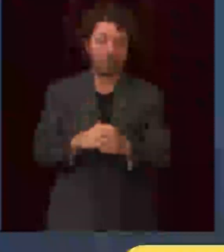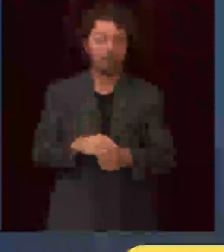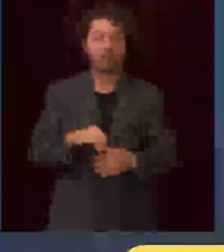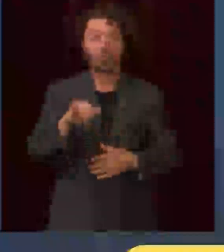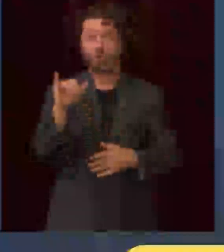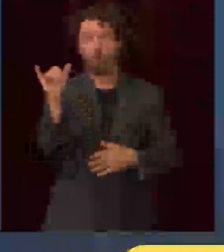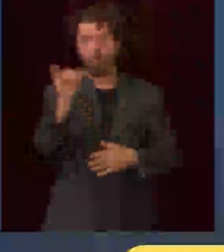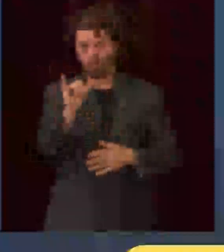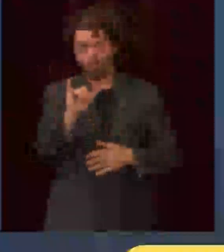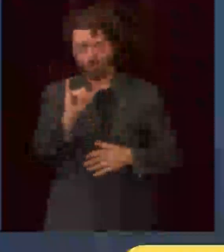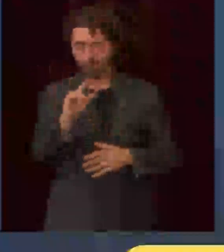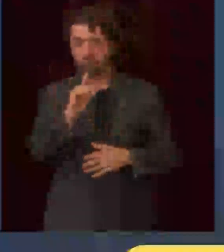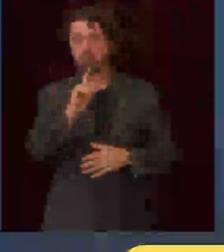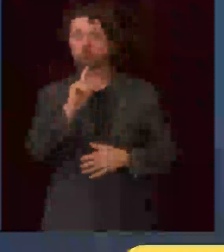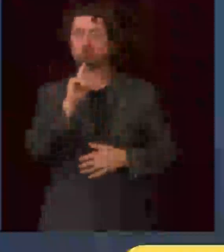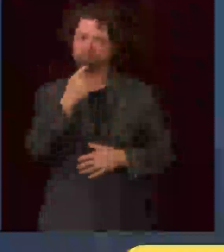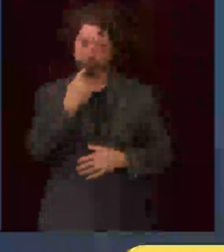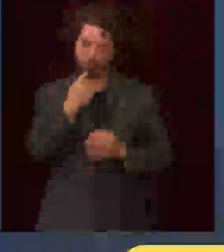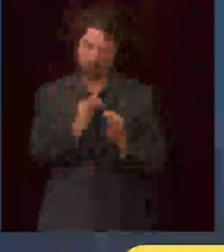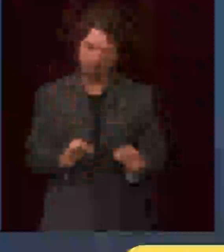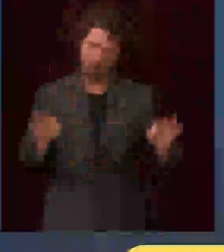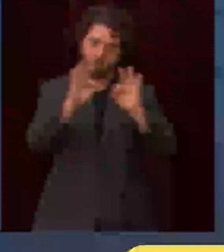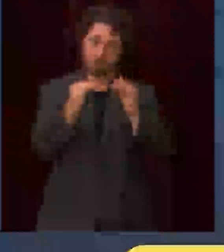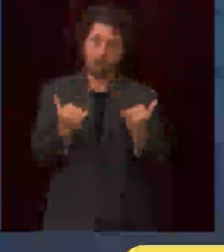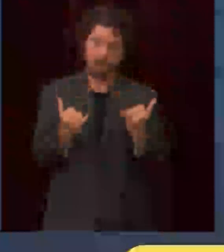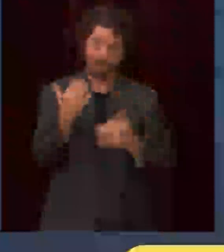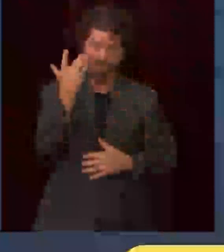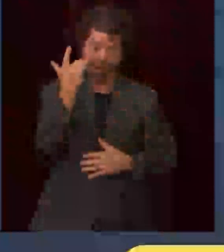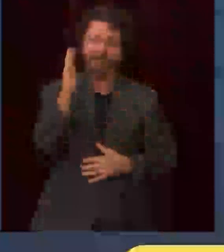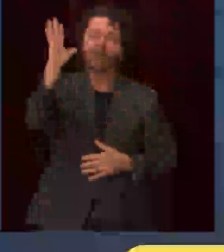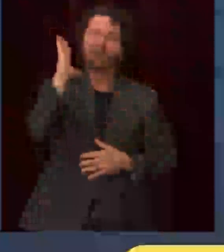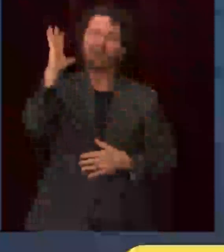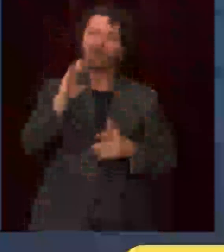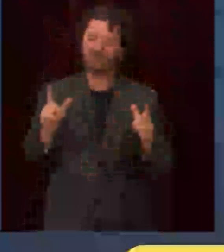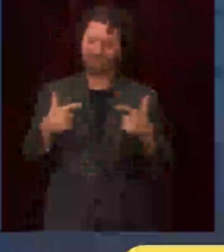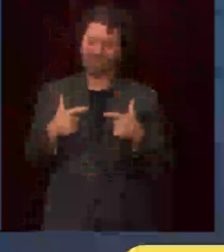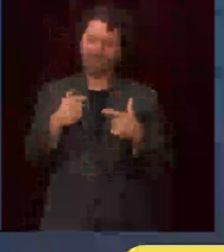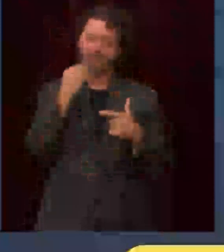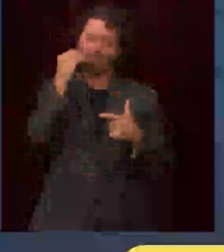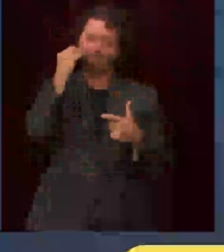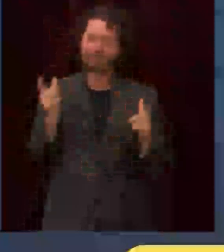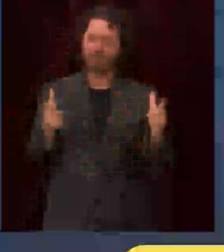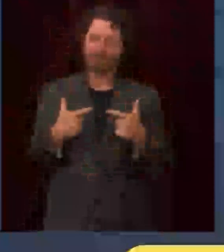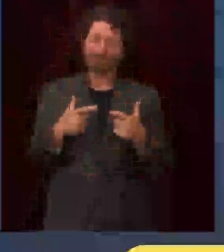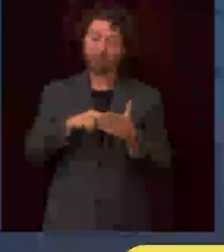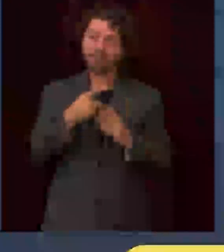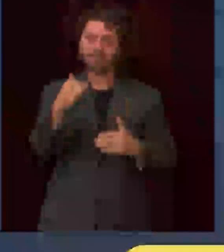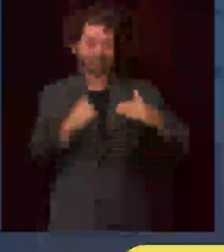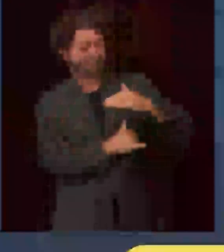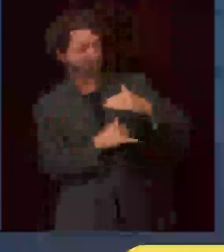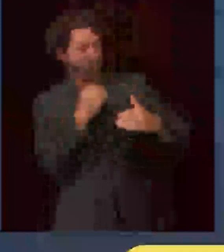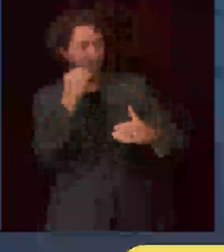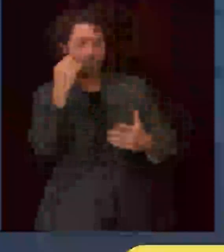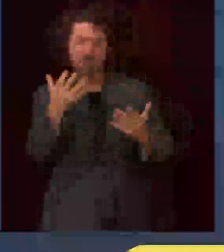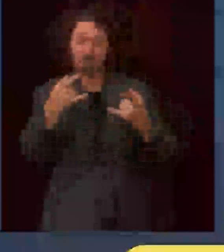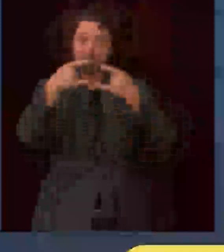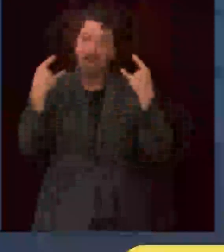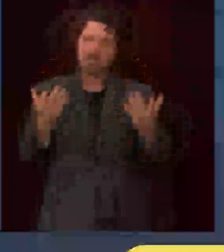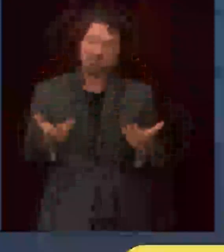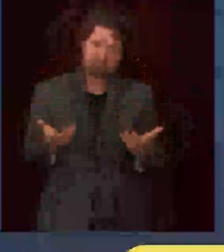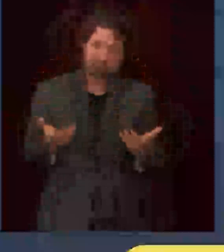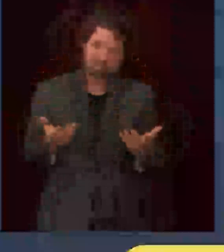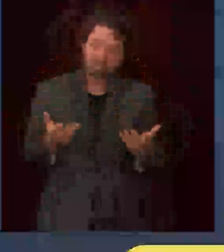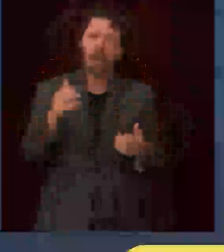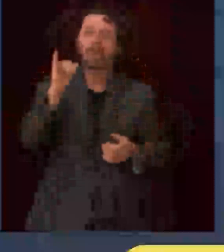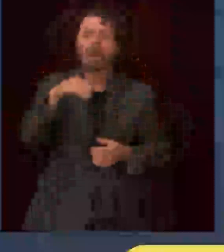our lifeboat, if you will. And so that's the reason we made these decisions now. Okay. Next question comes from Jim